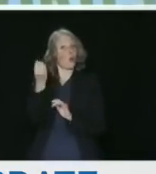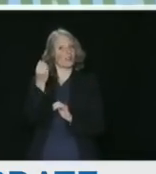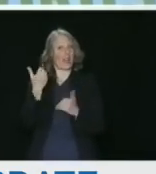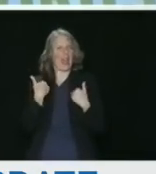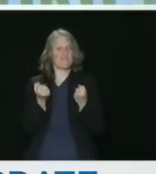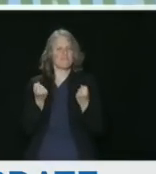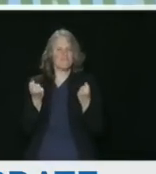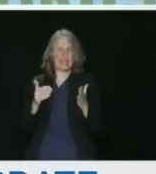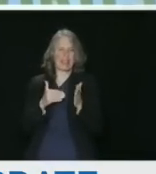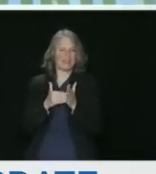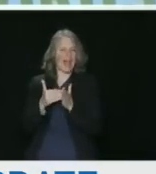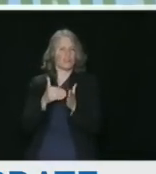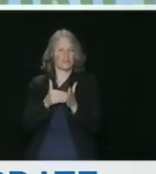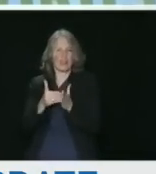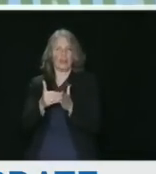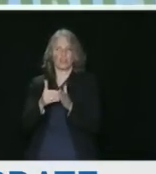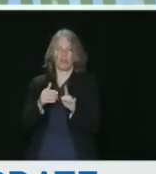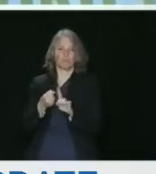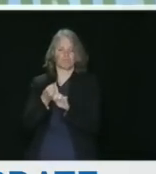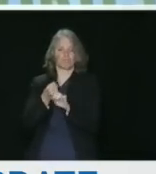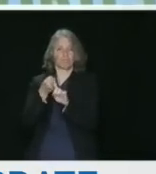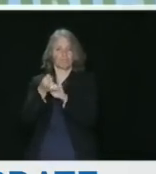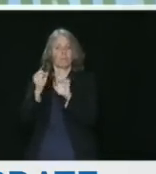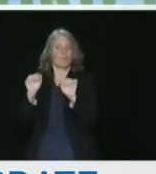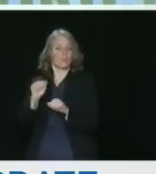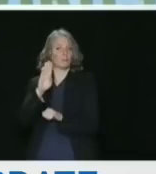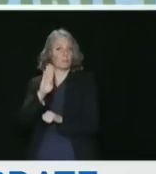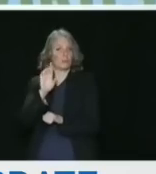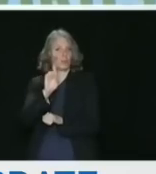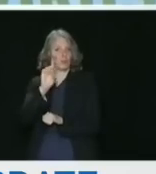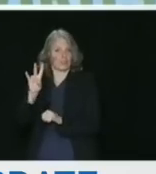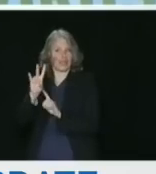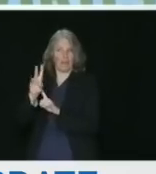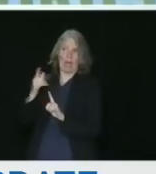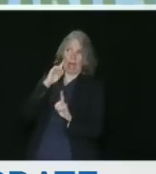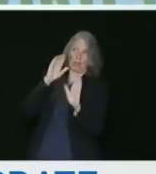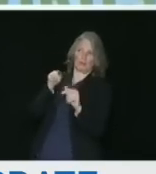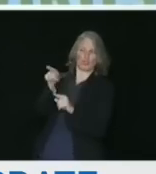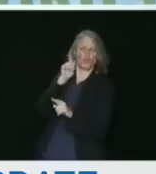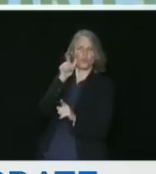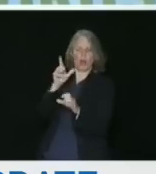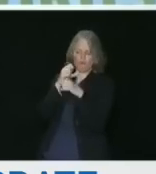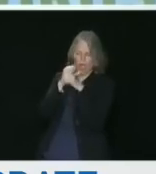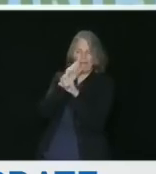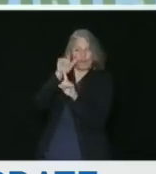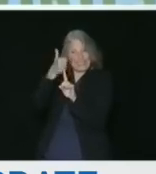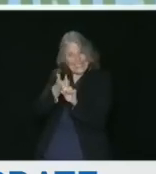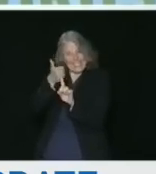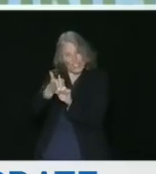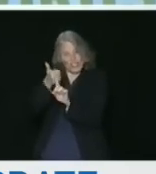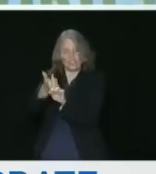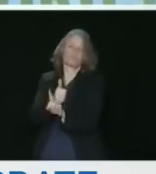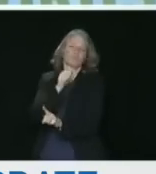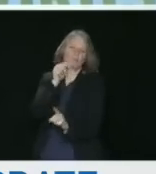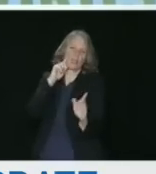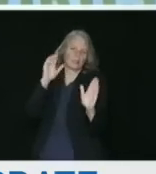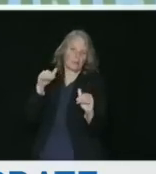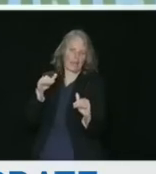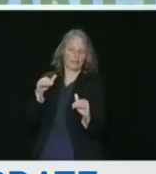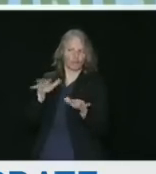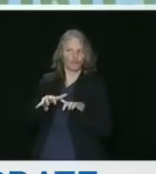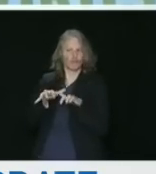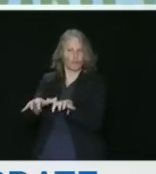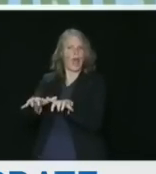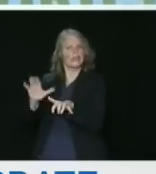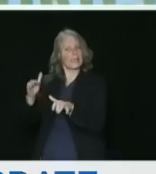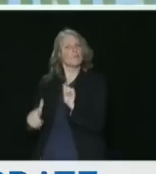be B117, and there's no longer expectation to just whole genome sequence every one of them. They are